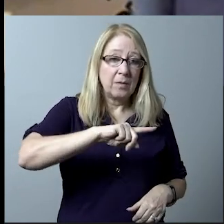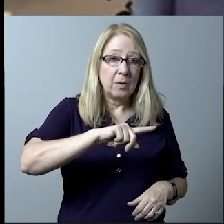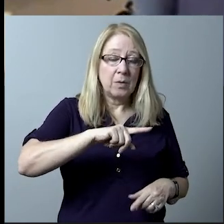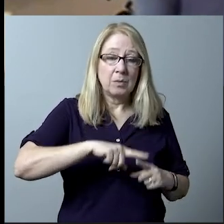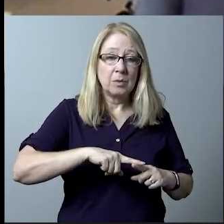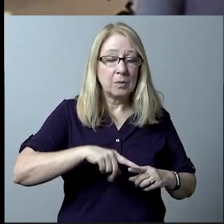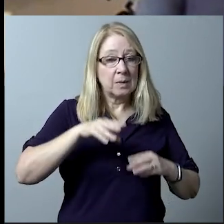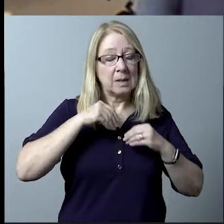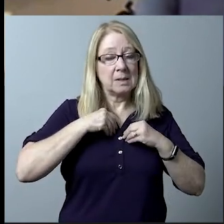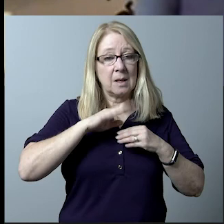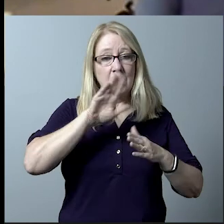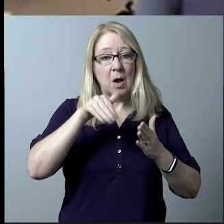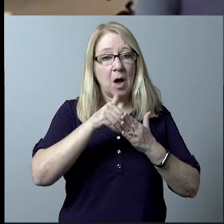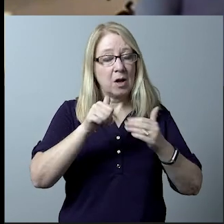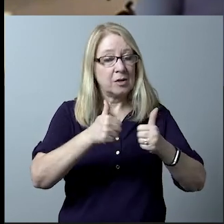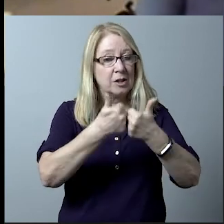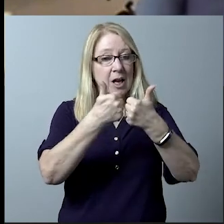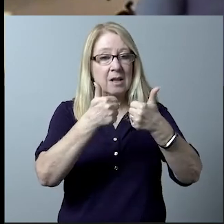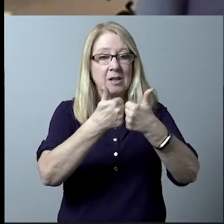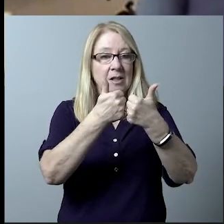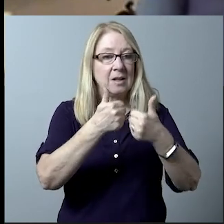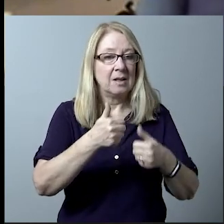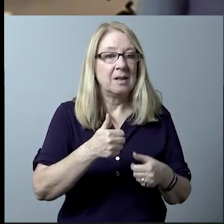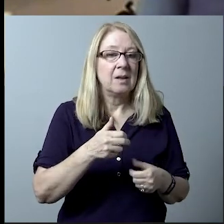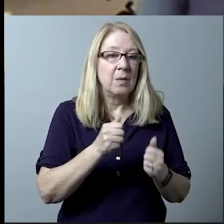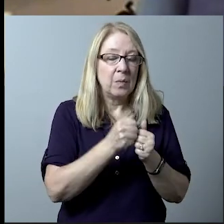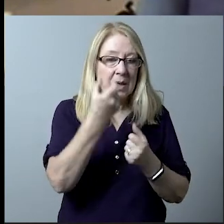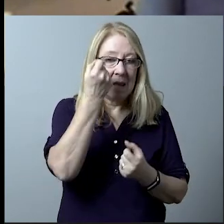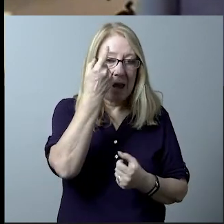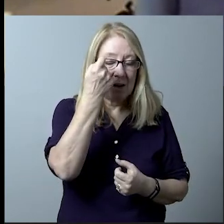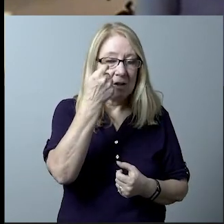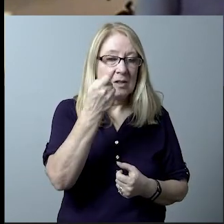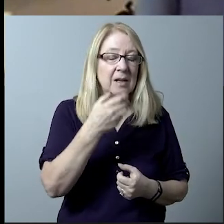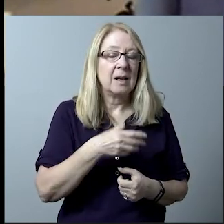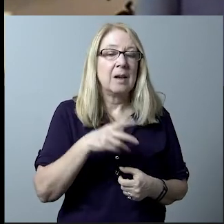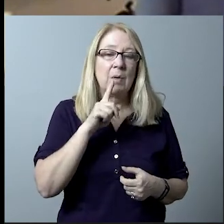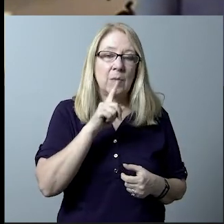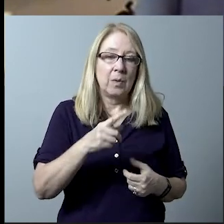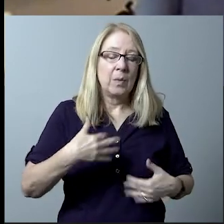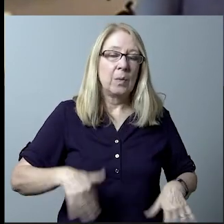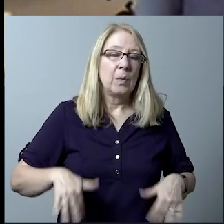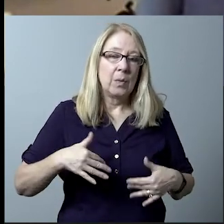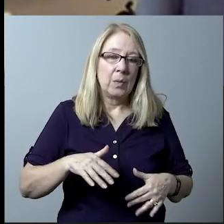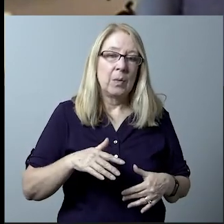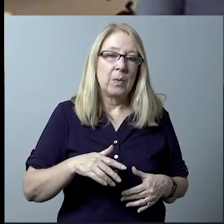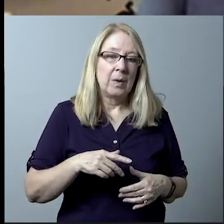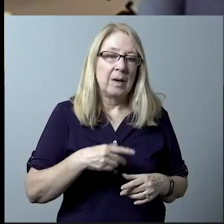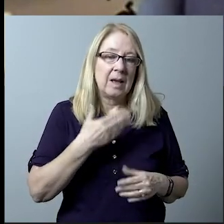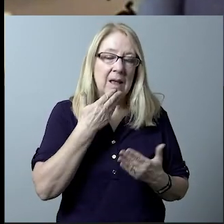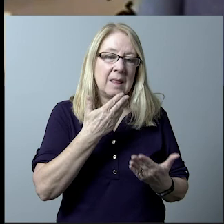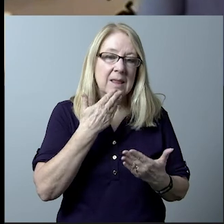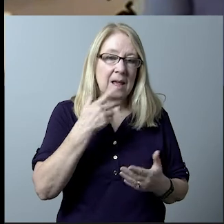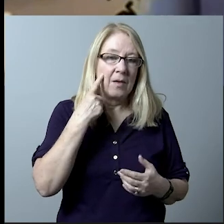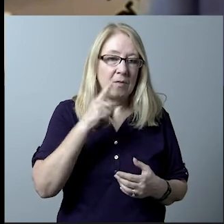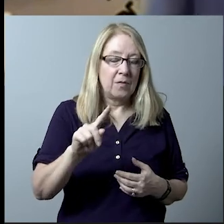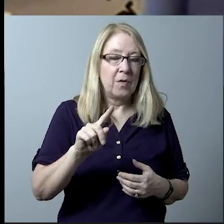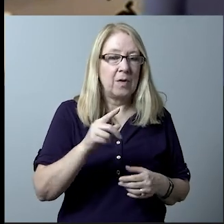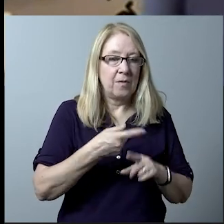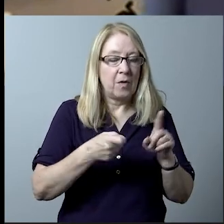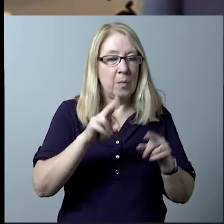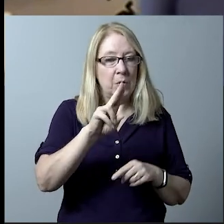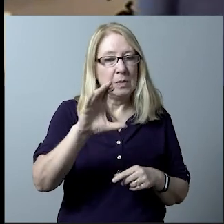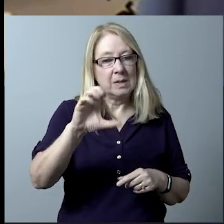pride in you for rising to every challenge set before you with understanding and compassion. You are truly a credit to